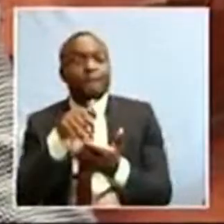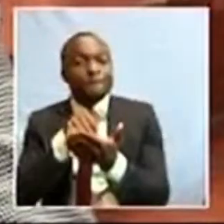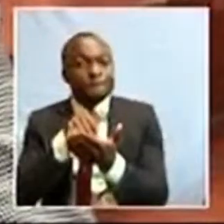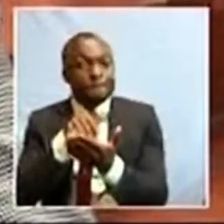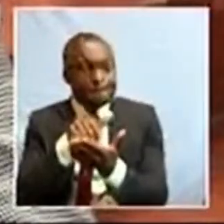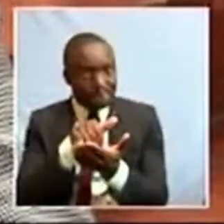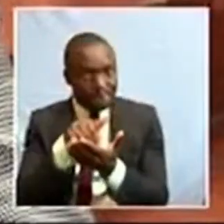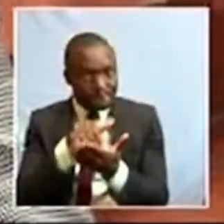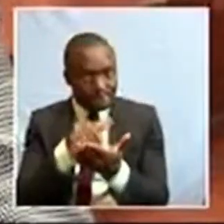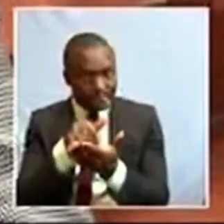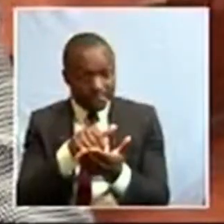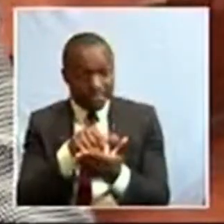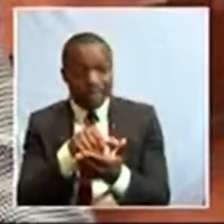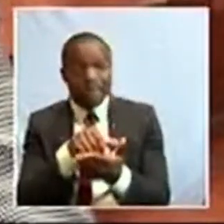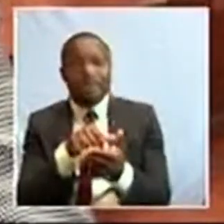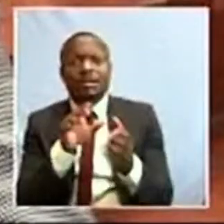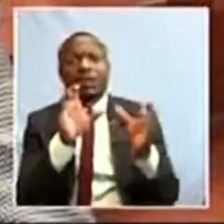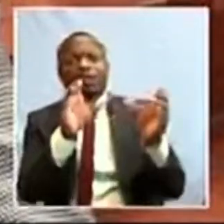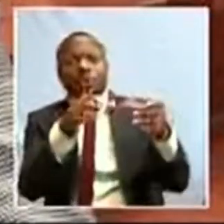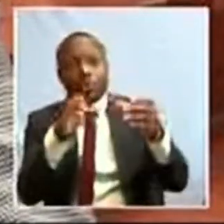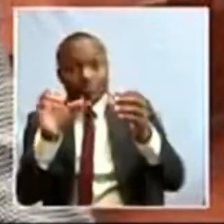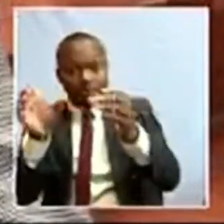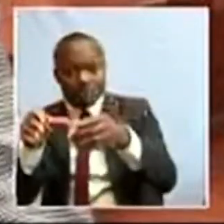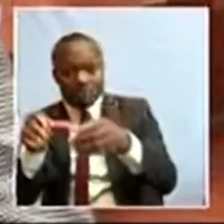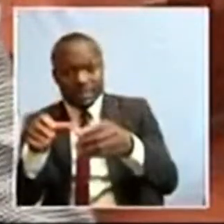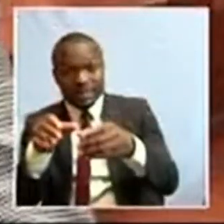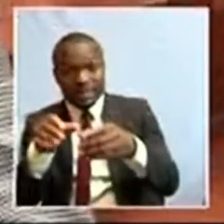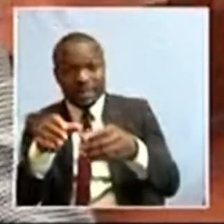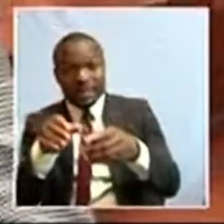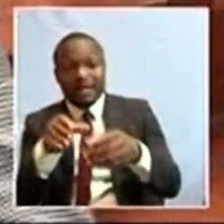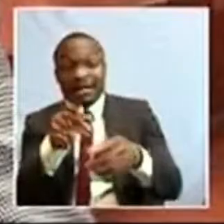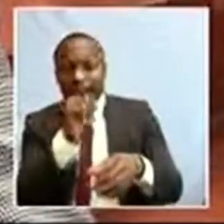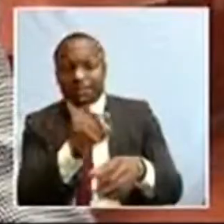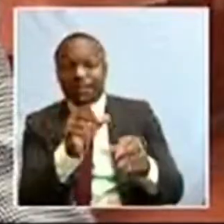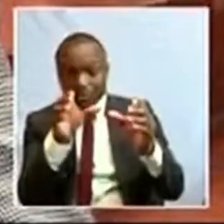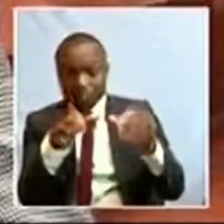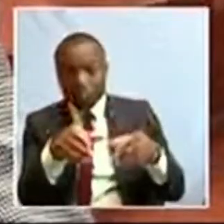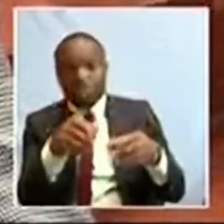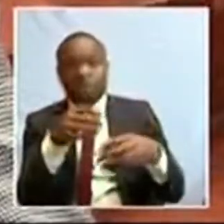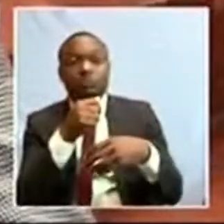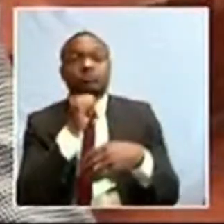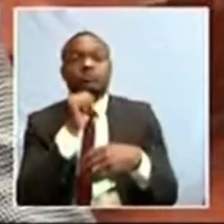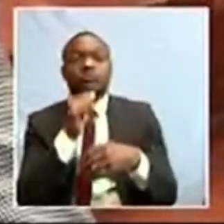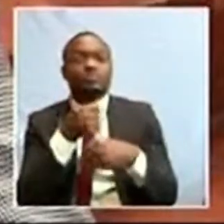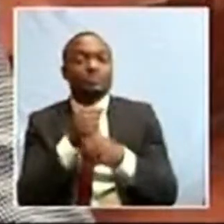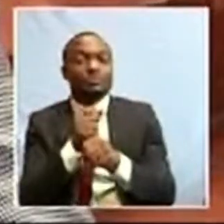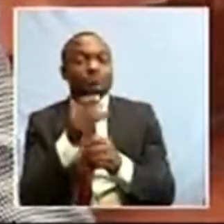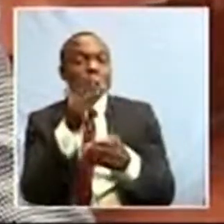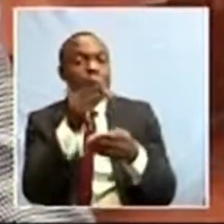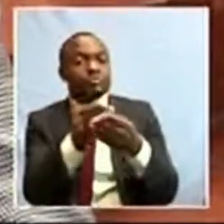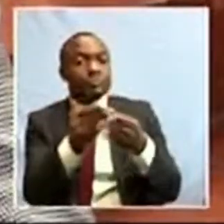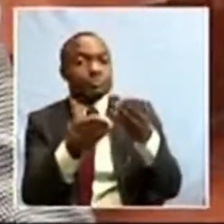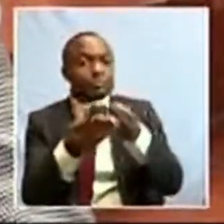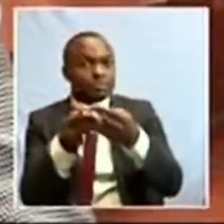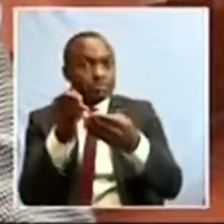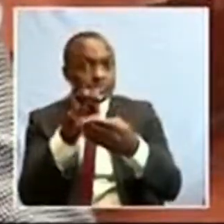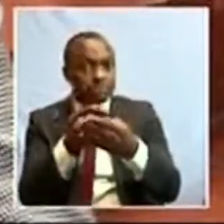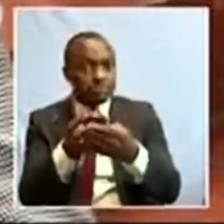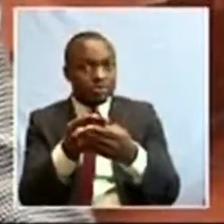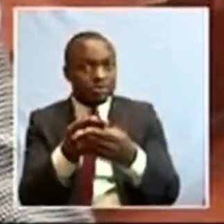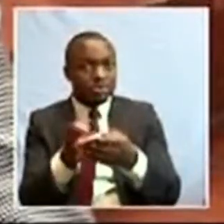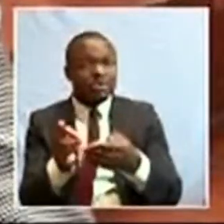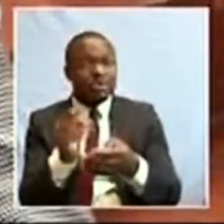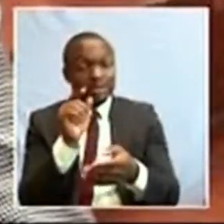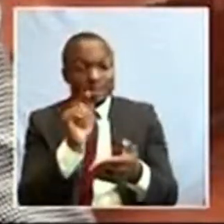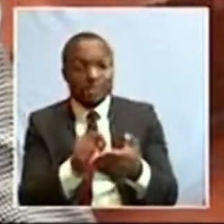that the communities and the viewership committees are not making contributions towards user fees, because these